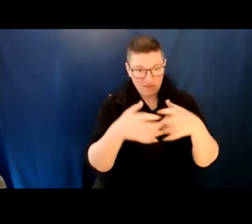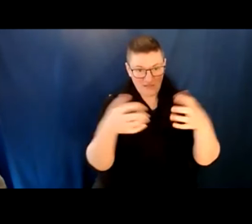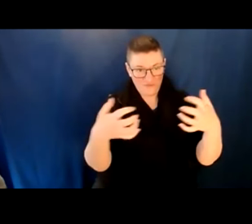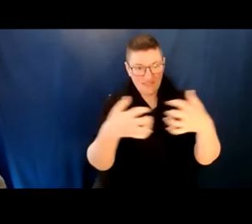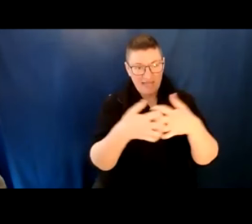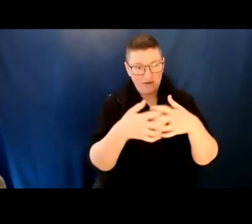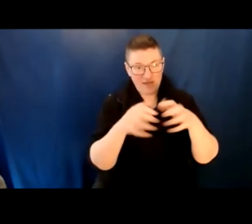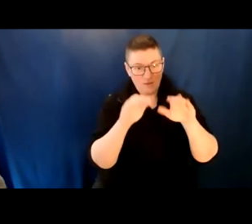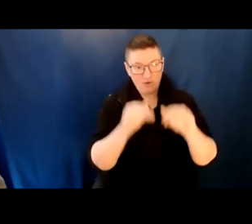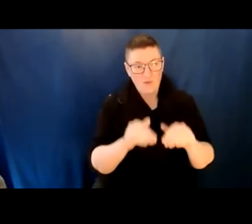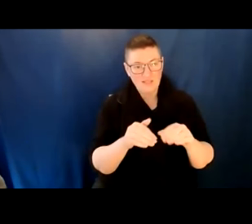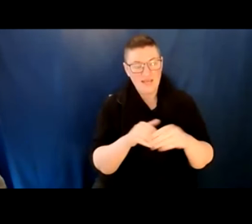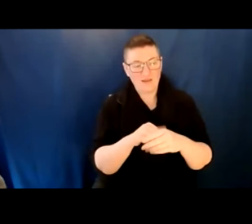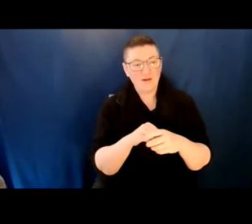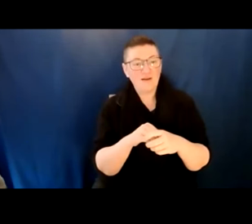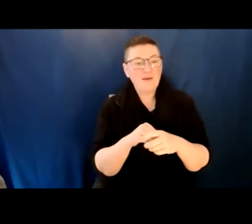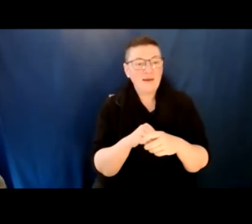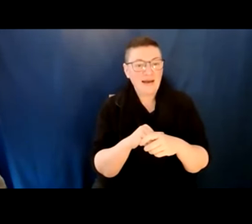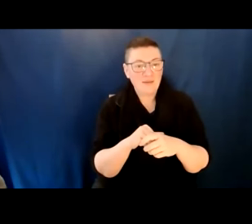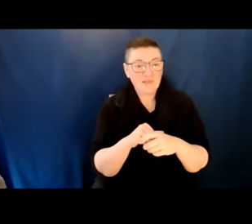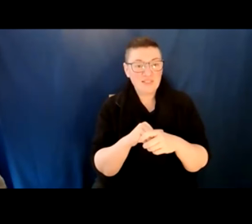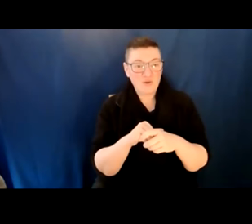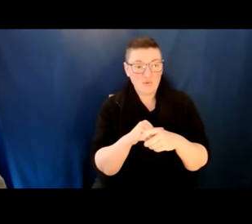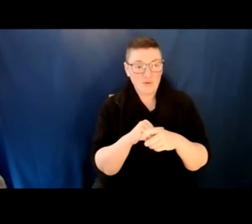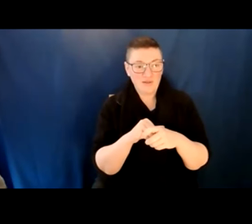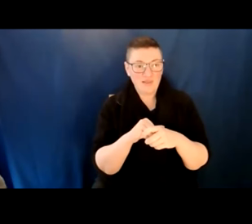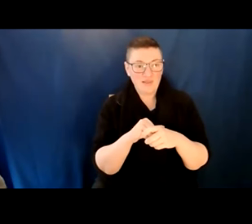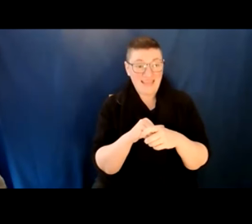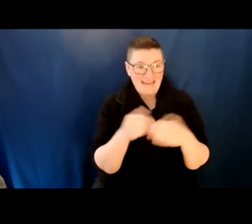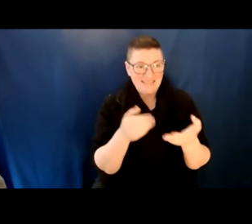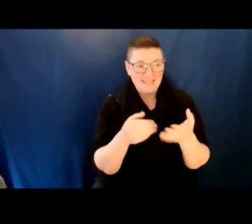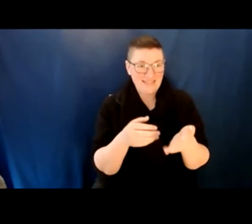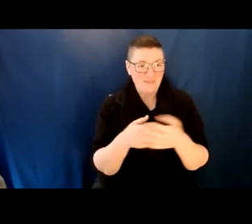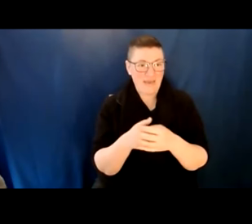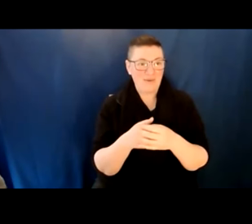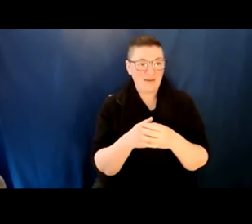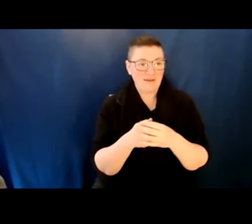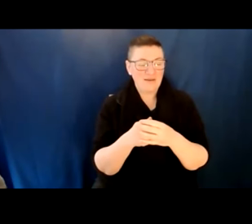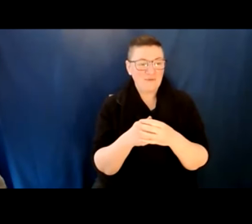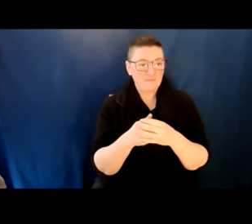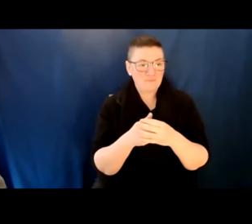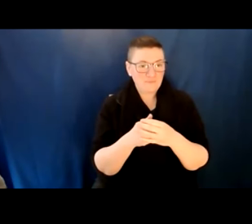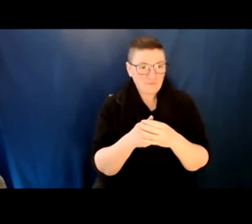work, they fit together and they work well together. So that is a successful mapping.